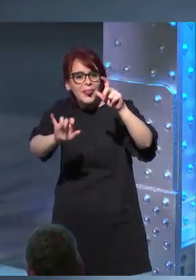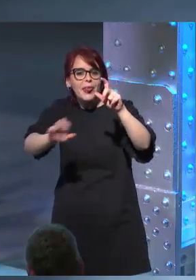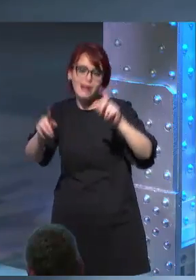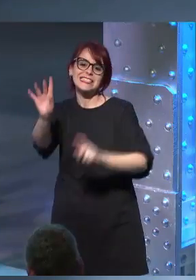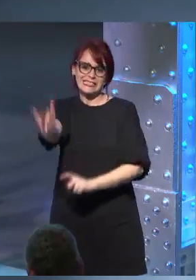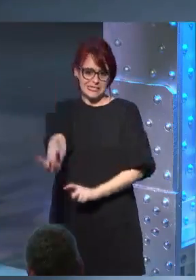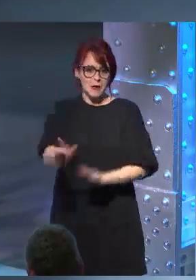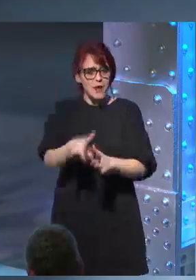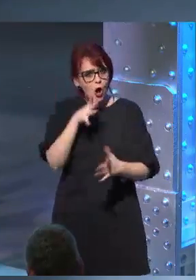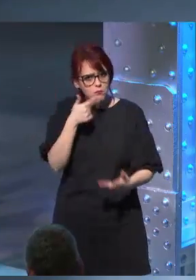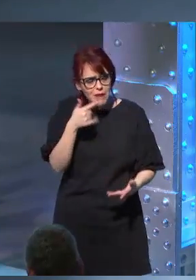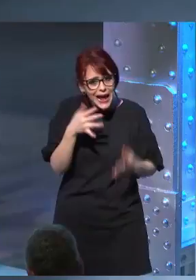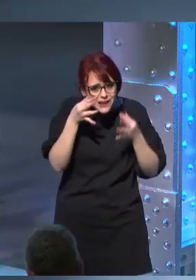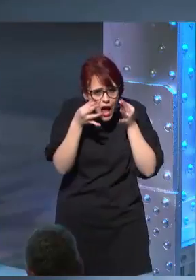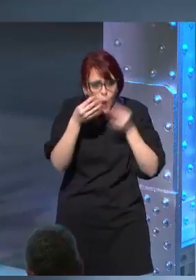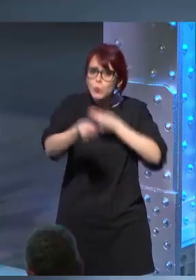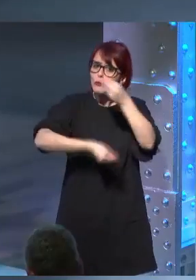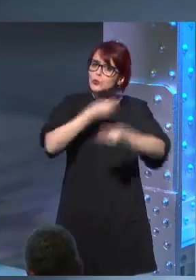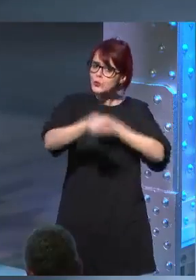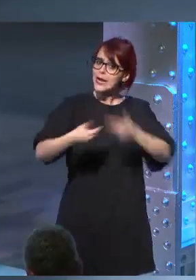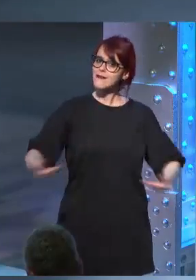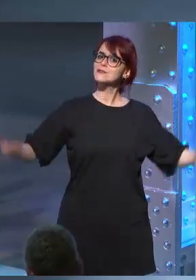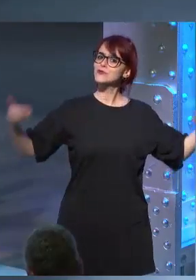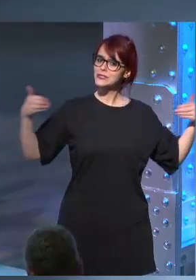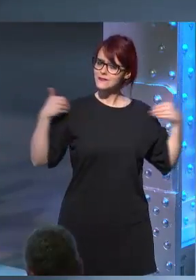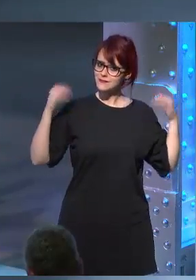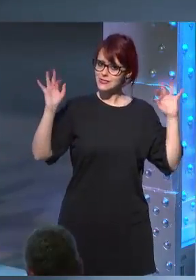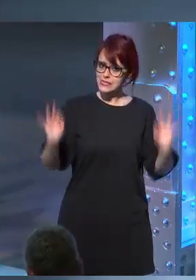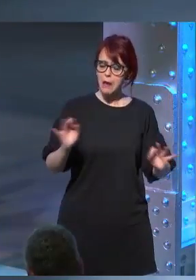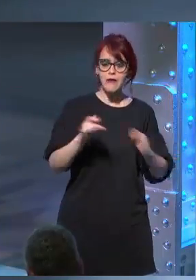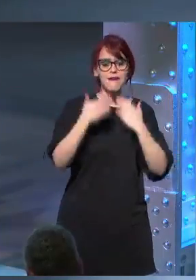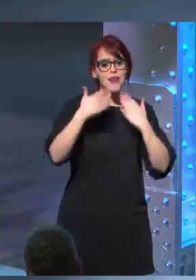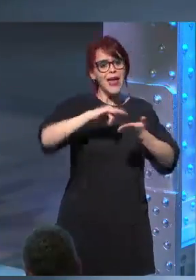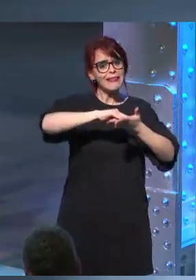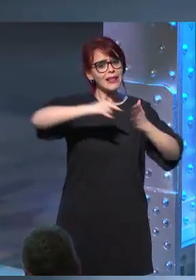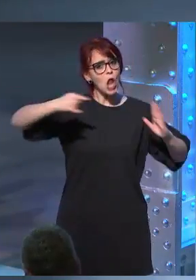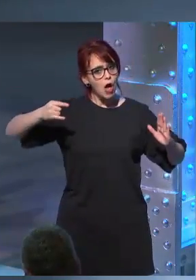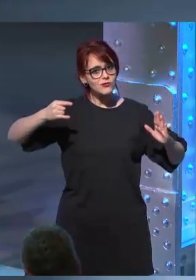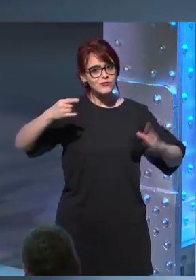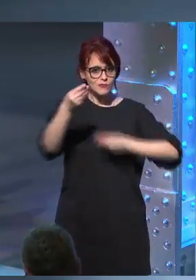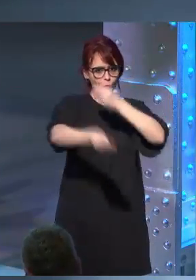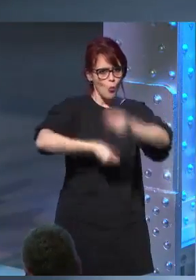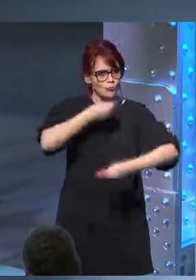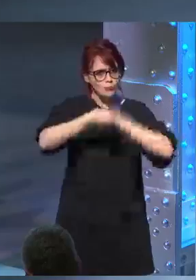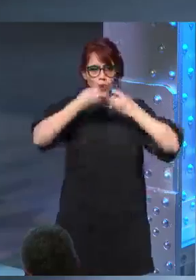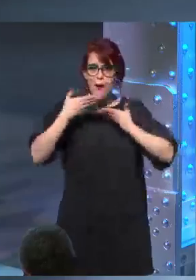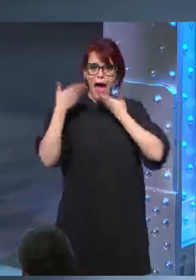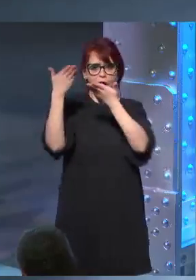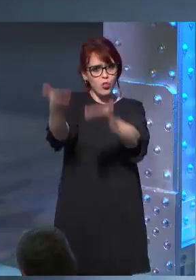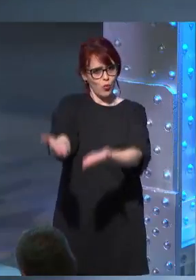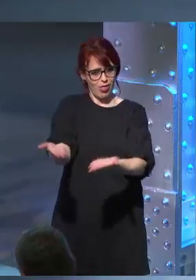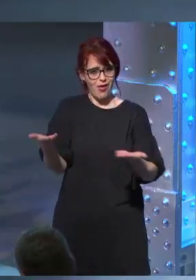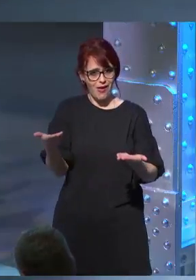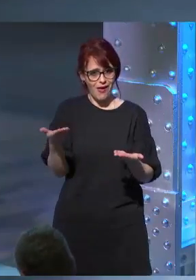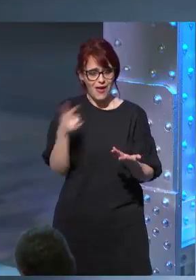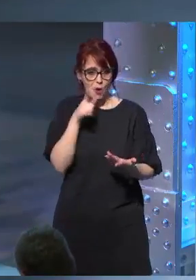make the first page of the newspapers, but it's true. For the most part, technologies are being